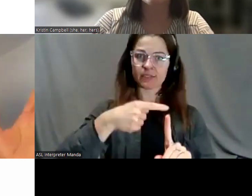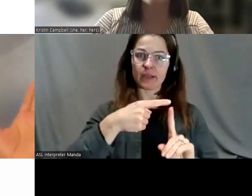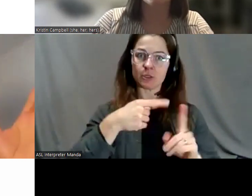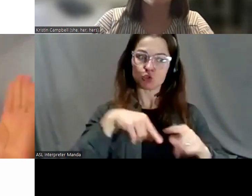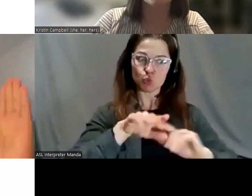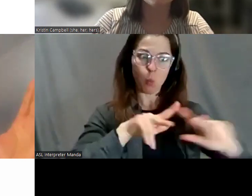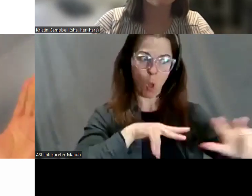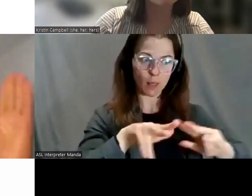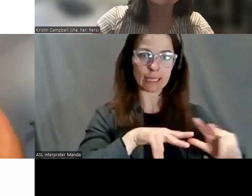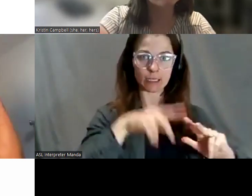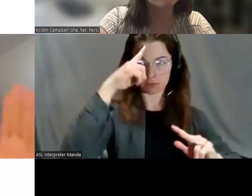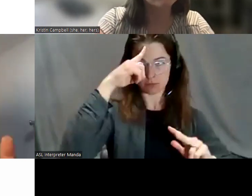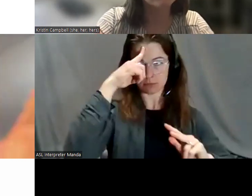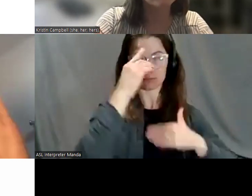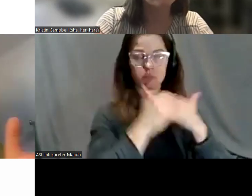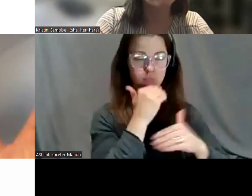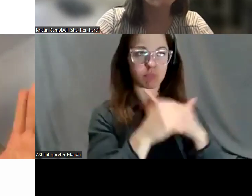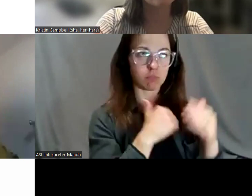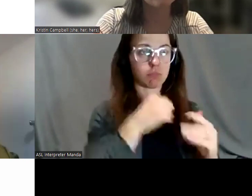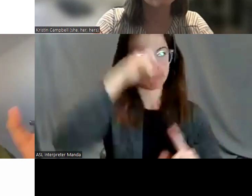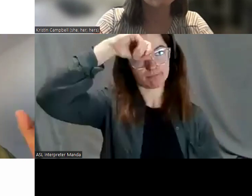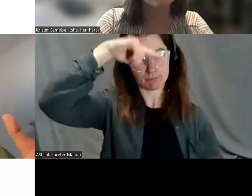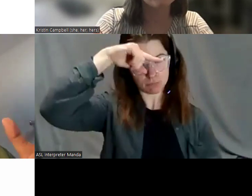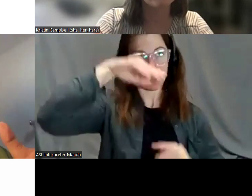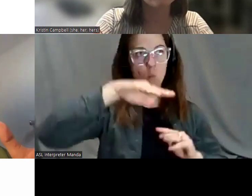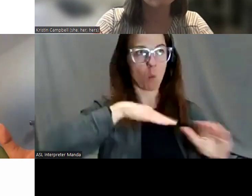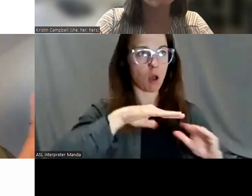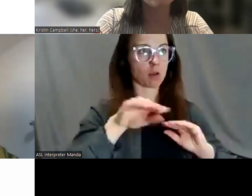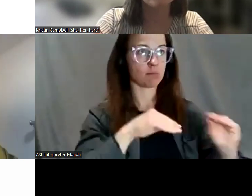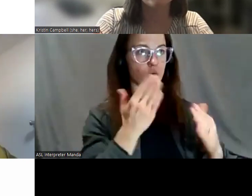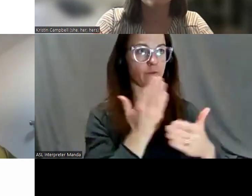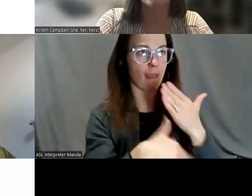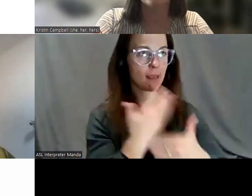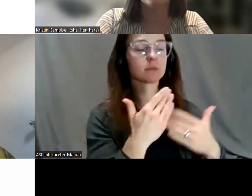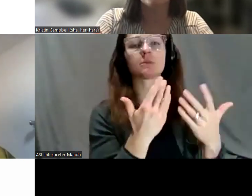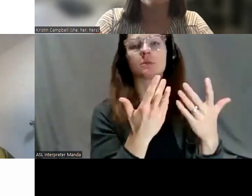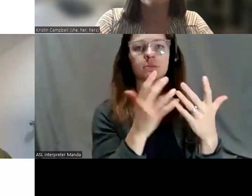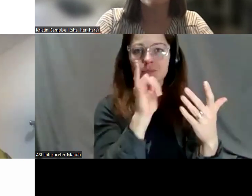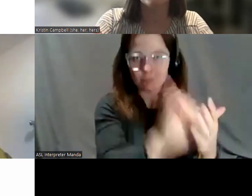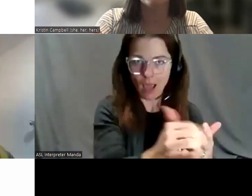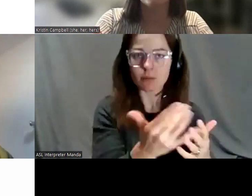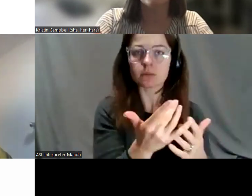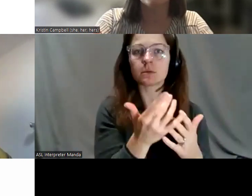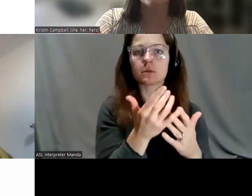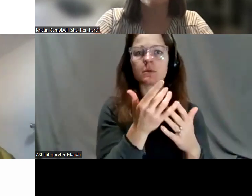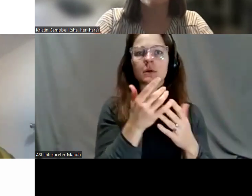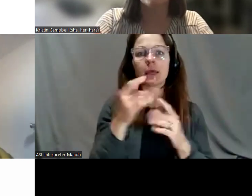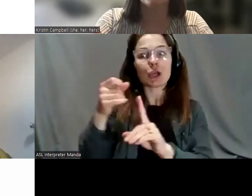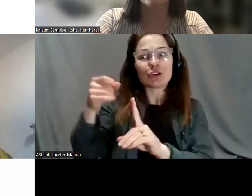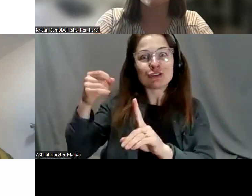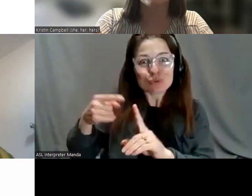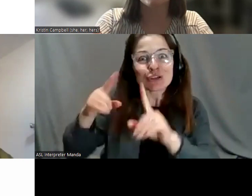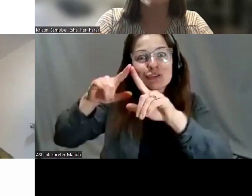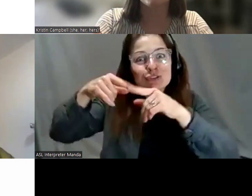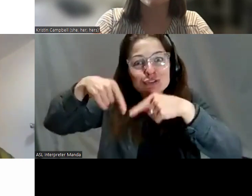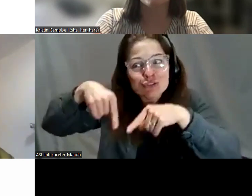so the parts of your brain that you use to process, oh, I'm going to walk, I'm going to move my hands around, and so on, are also activated when you read